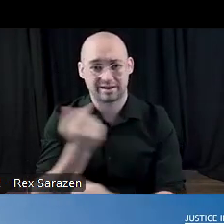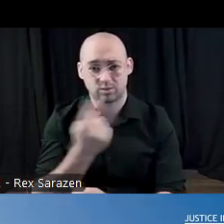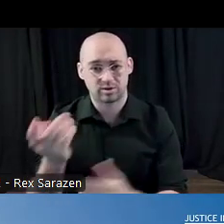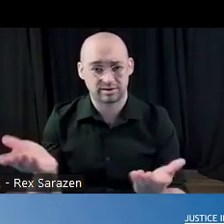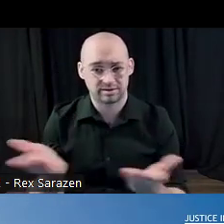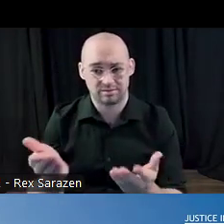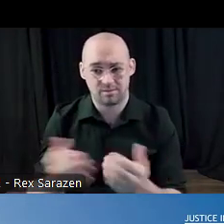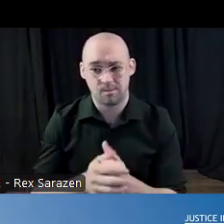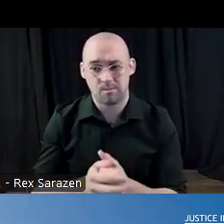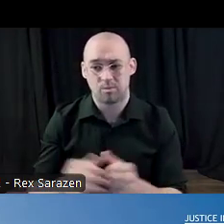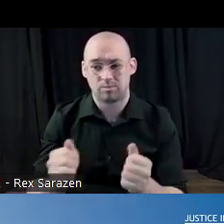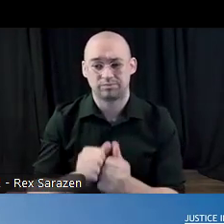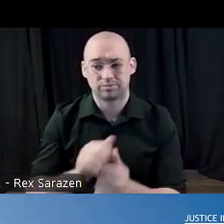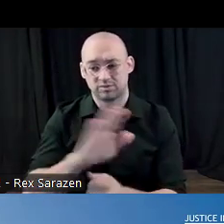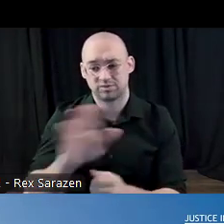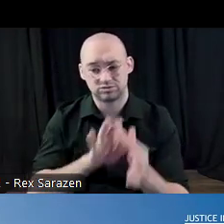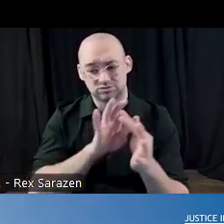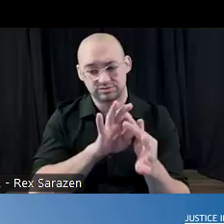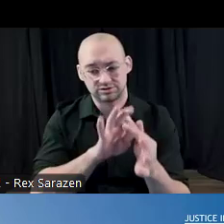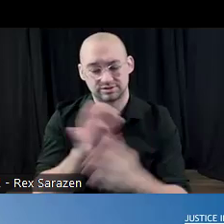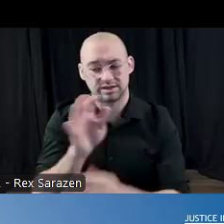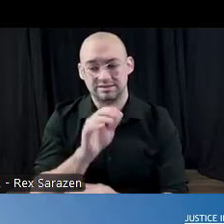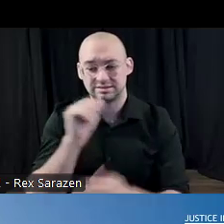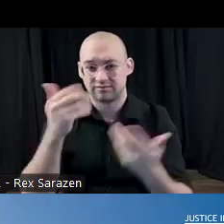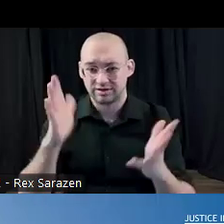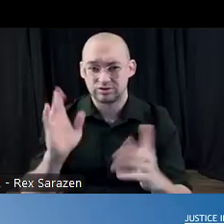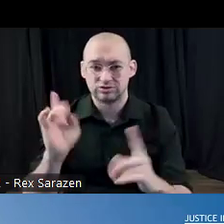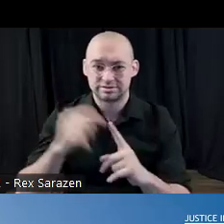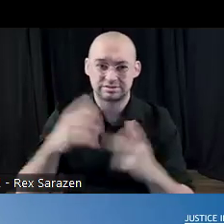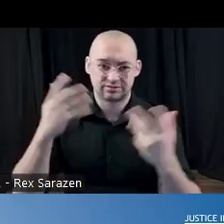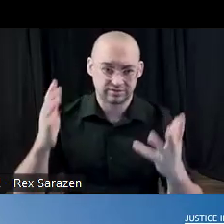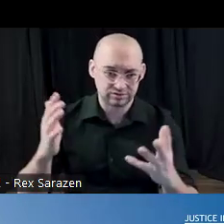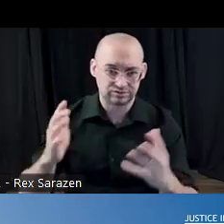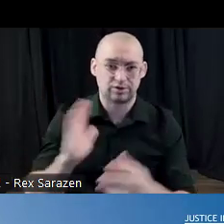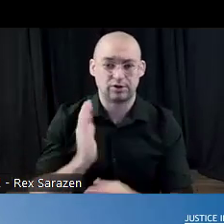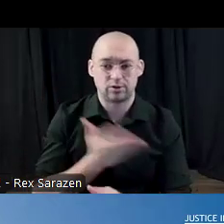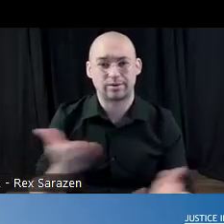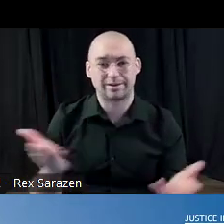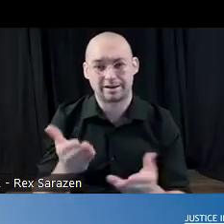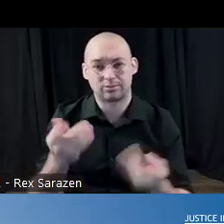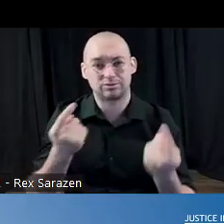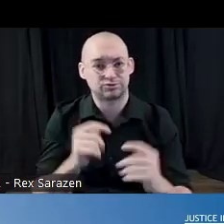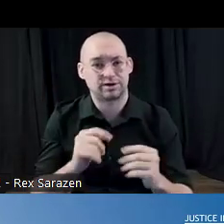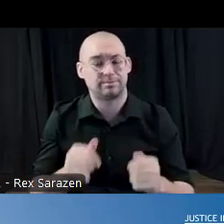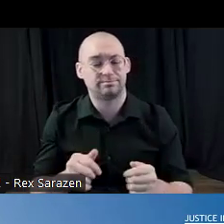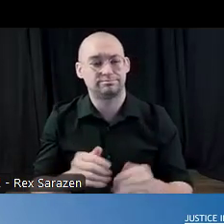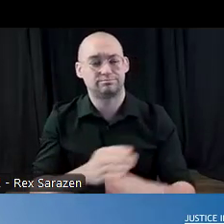with your associations. It ain't over till it's over, and we're in it to try to prevent it. Thank you.